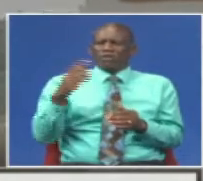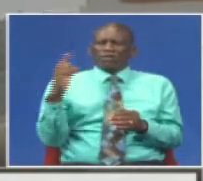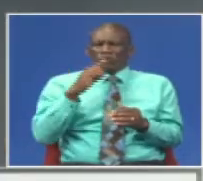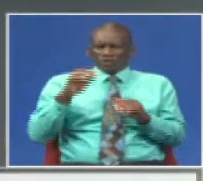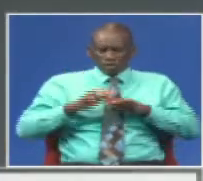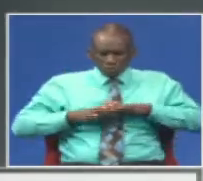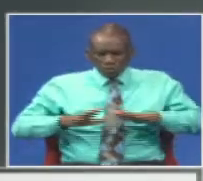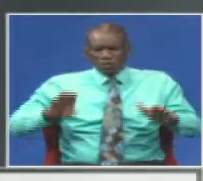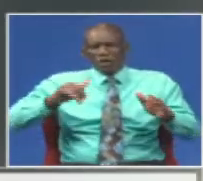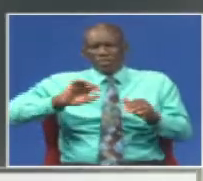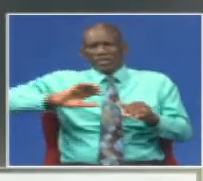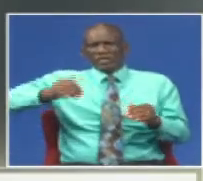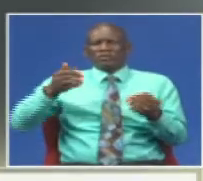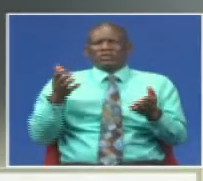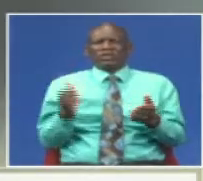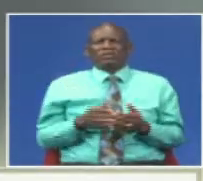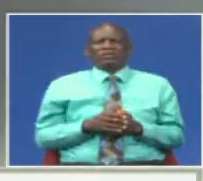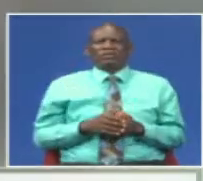cities.